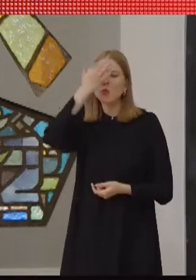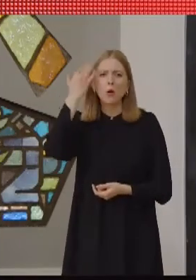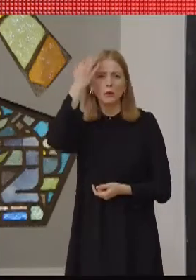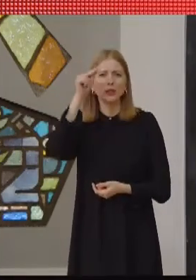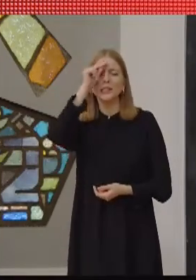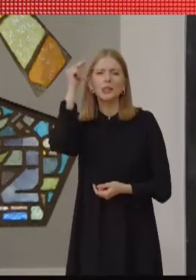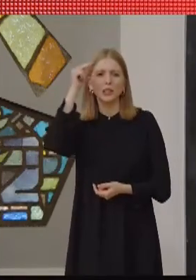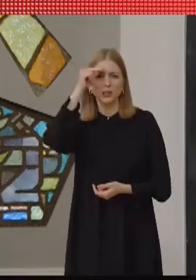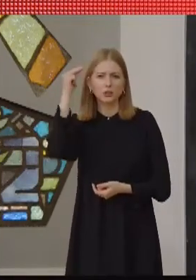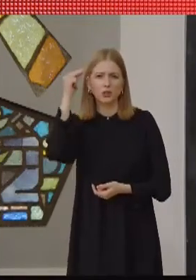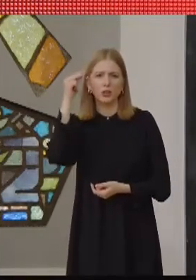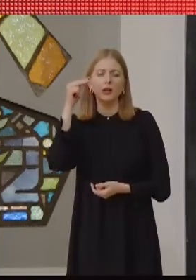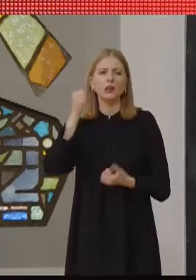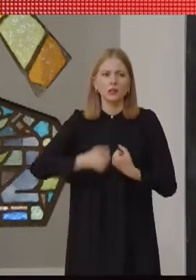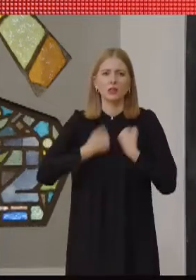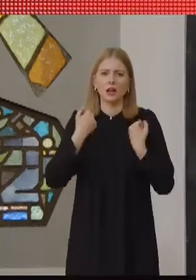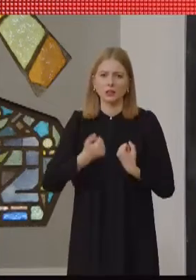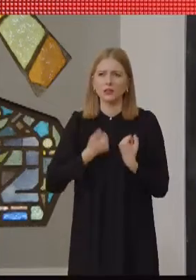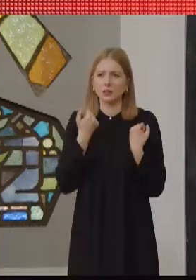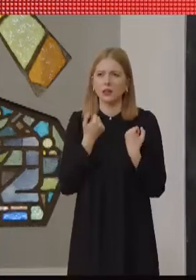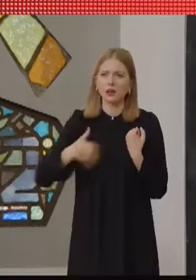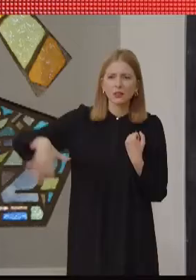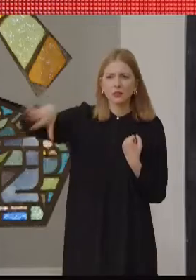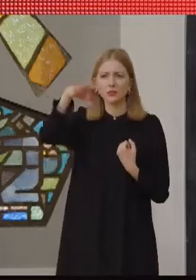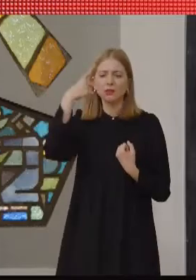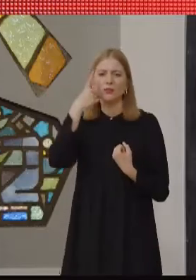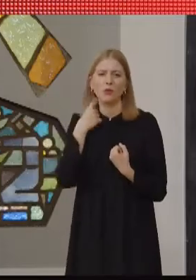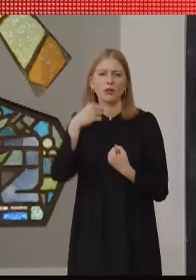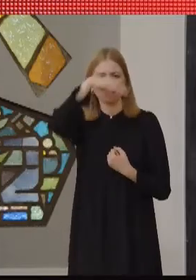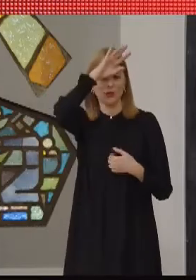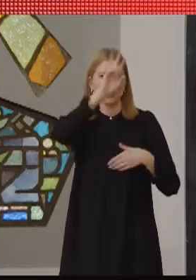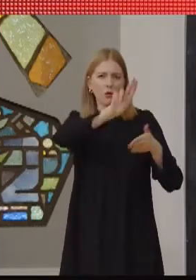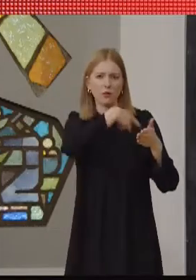and different convictions of the society.